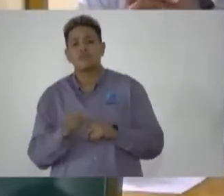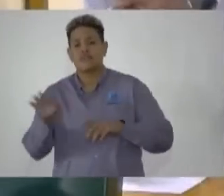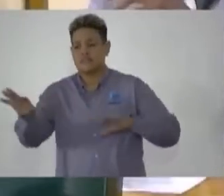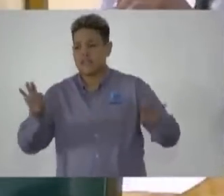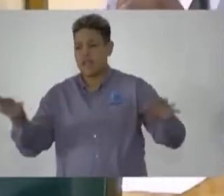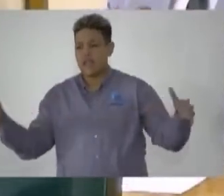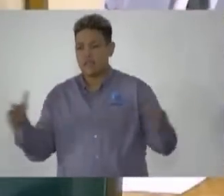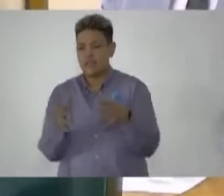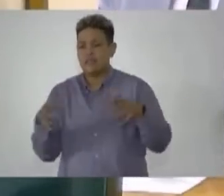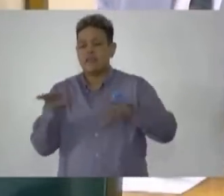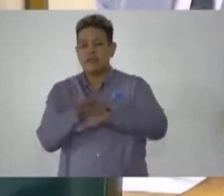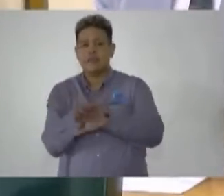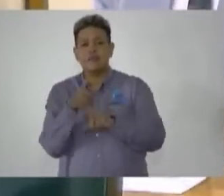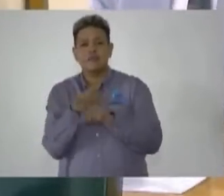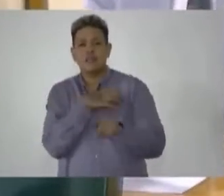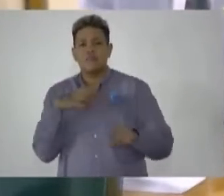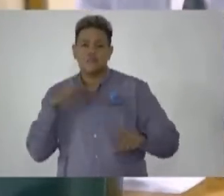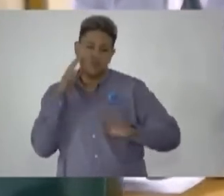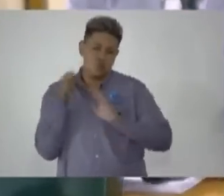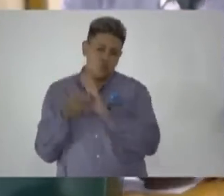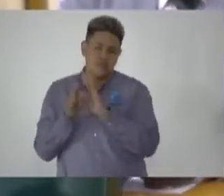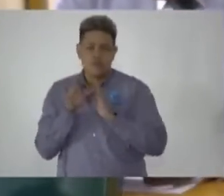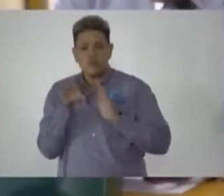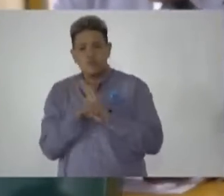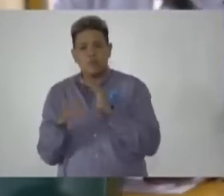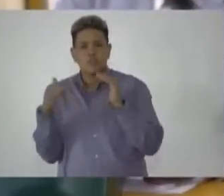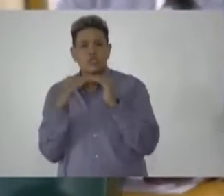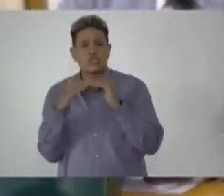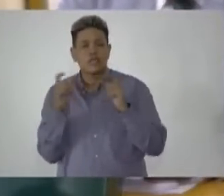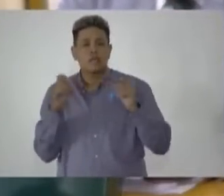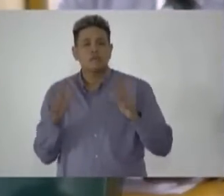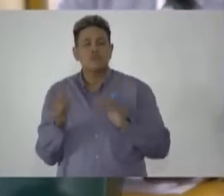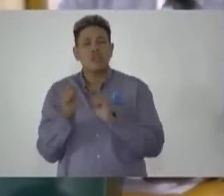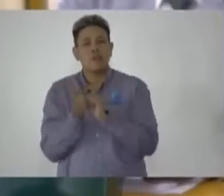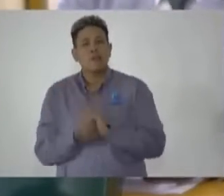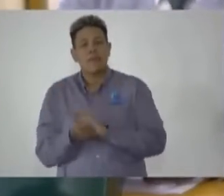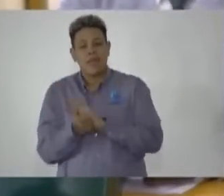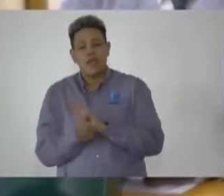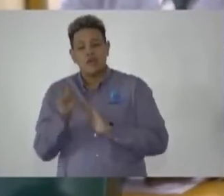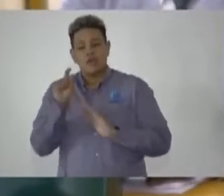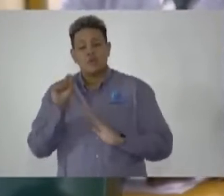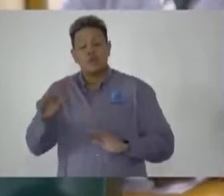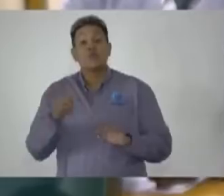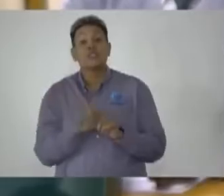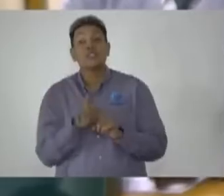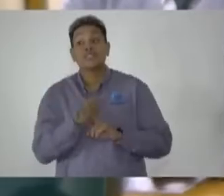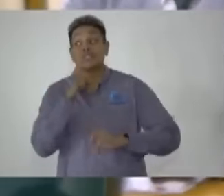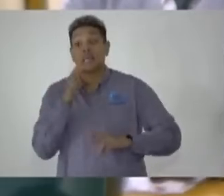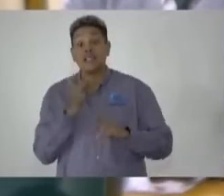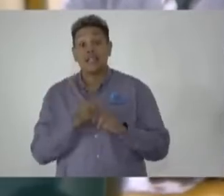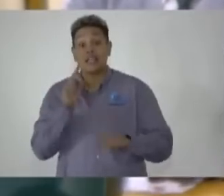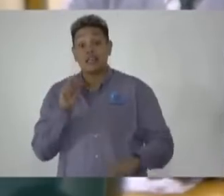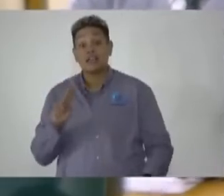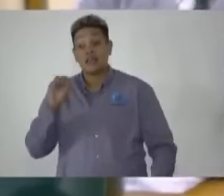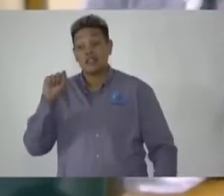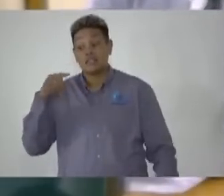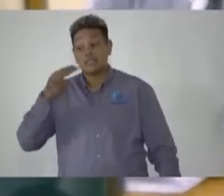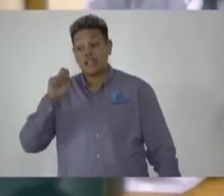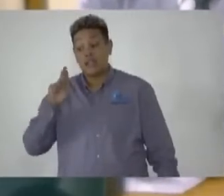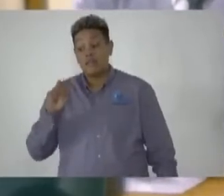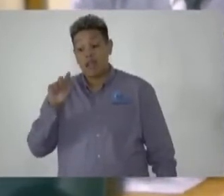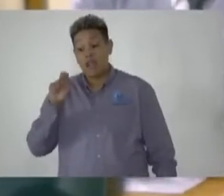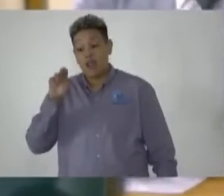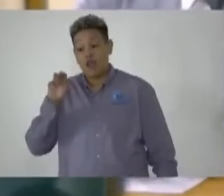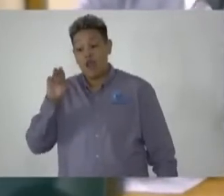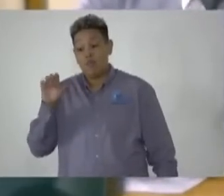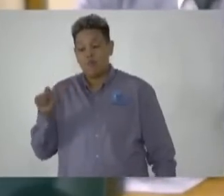select committee to review the Criminal Justice Administration Amendment Act 2023, that the name Dr. Sapphire Longmore be